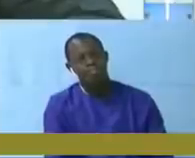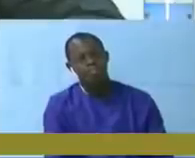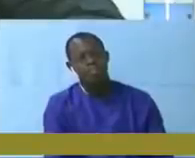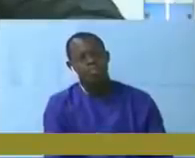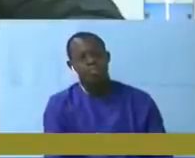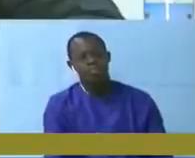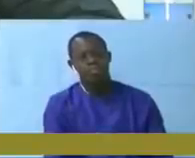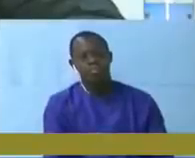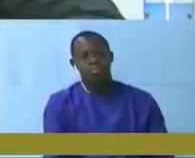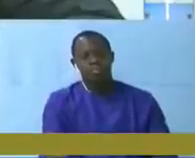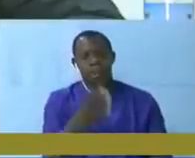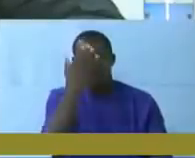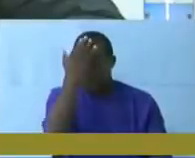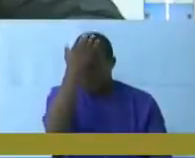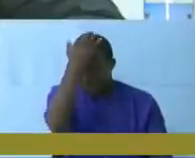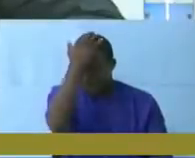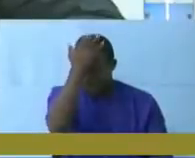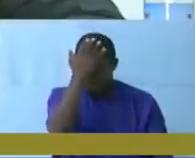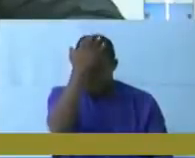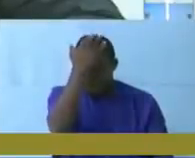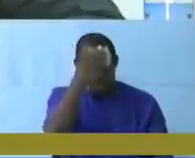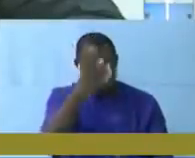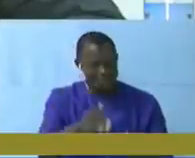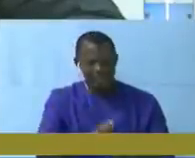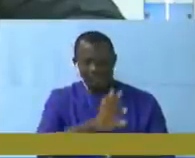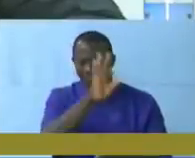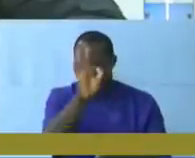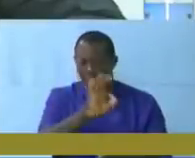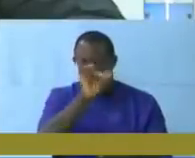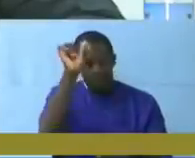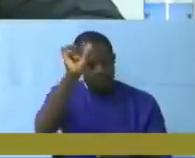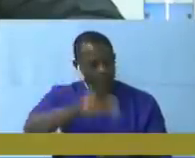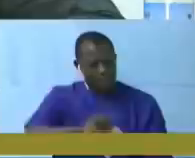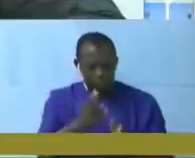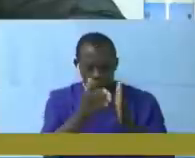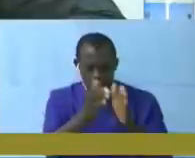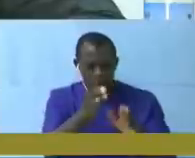Jawara so badly overstayed in office,